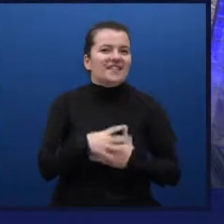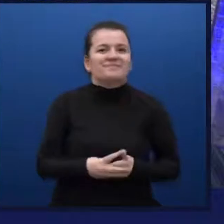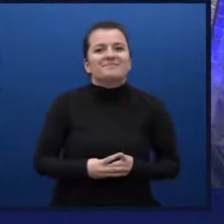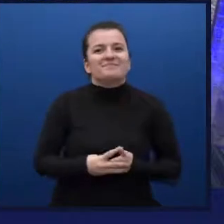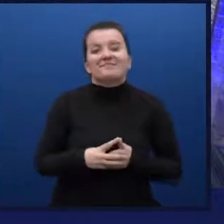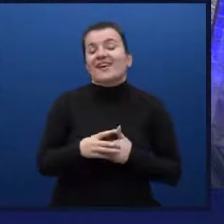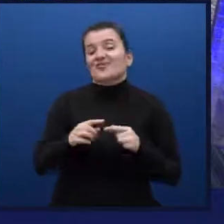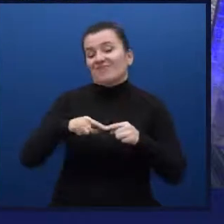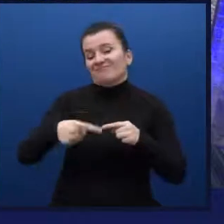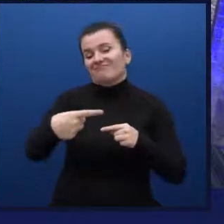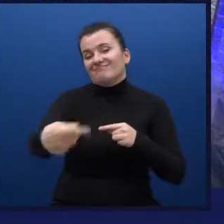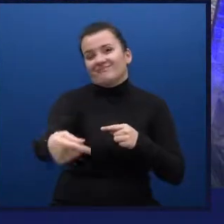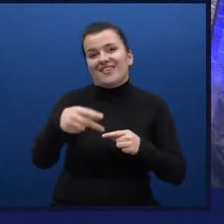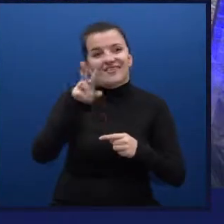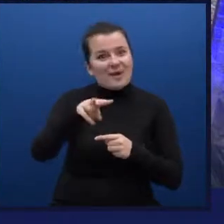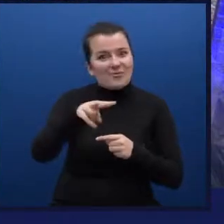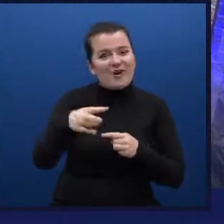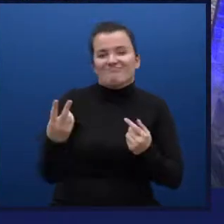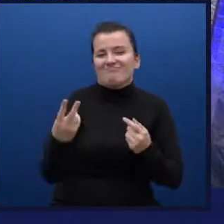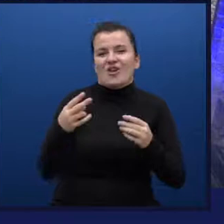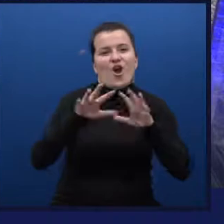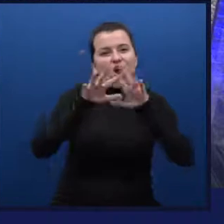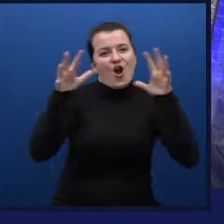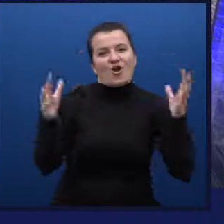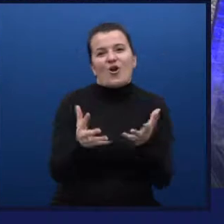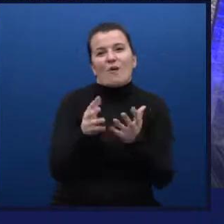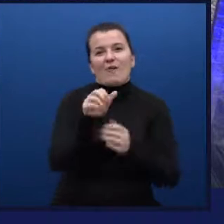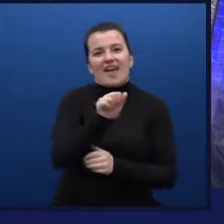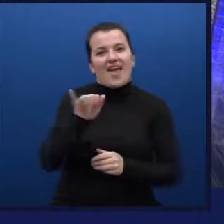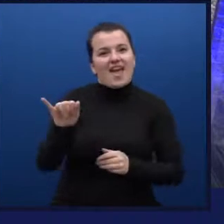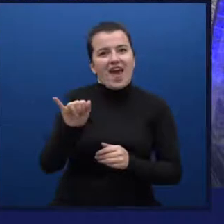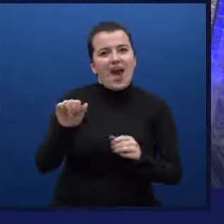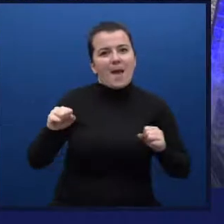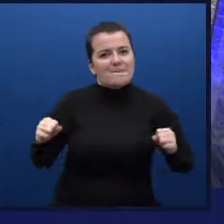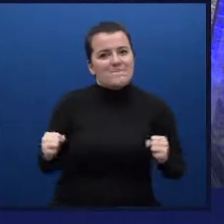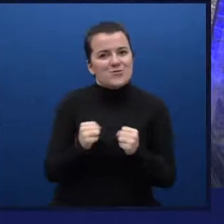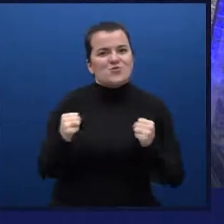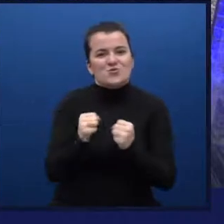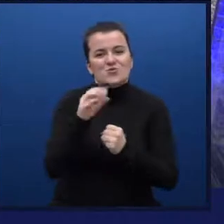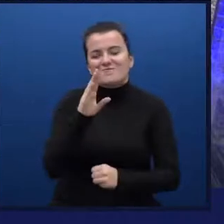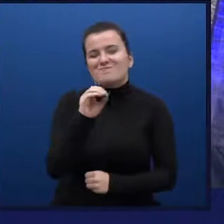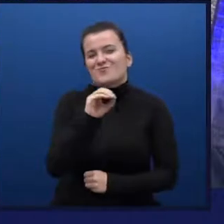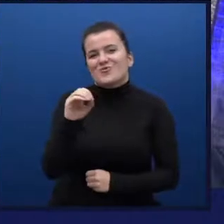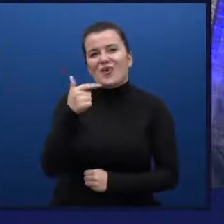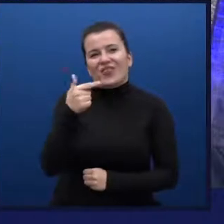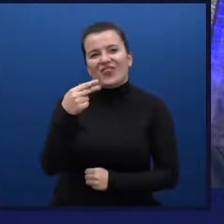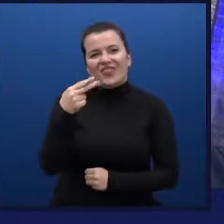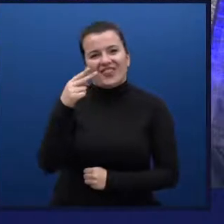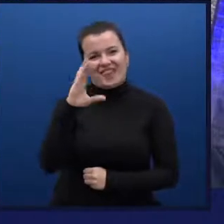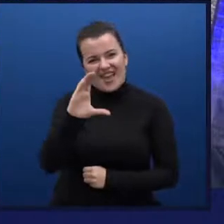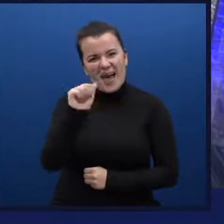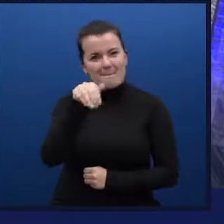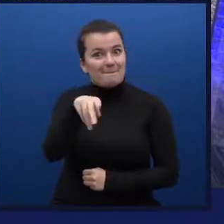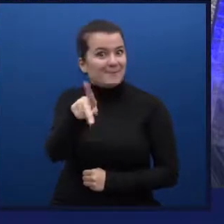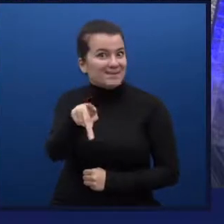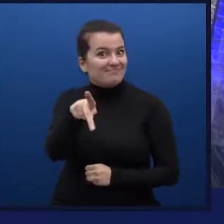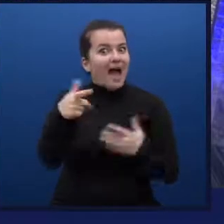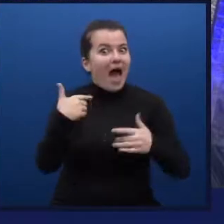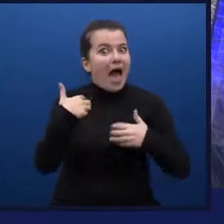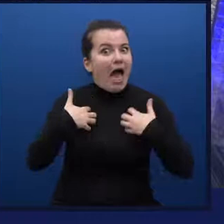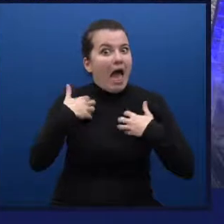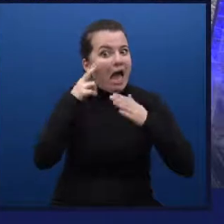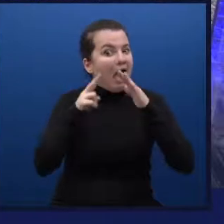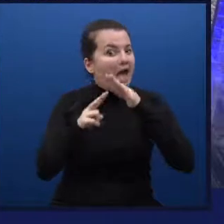February with Global AI Bootcamp. Absolutely. So thank you for including us. Yeah. Yeah, you're